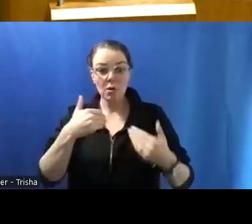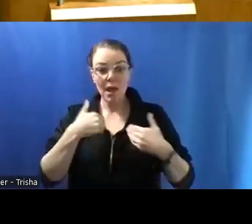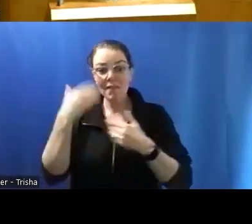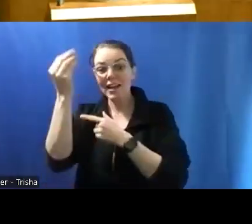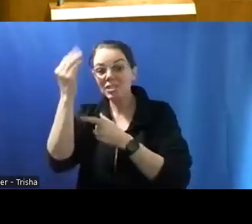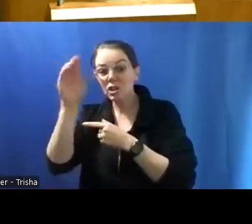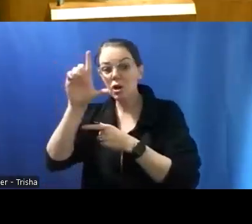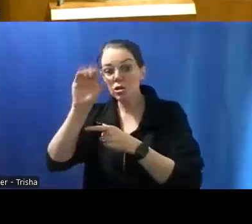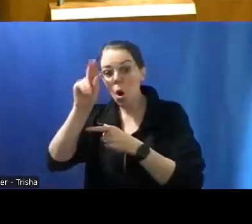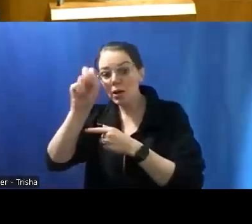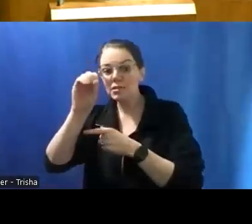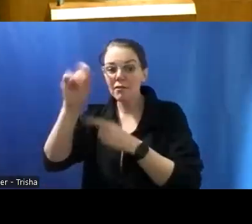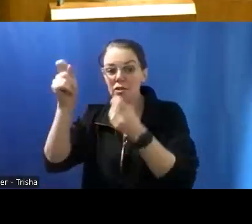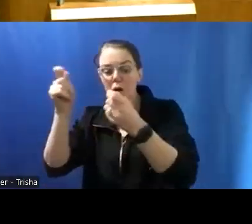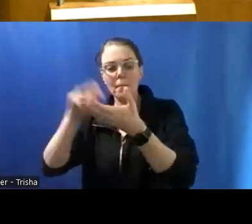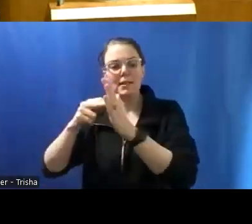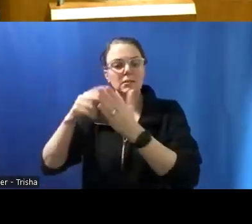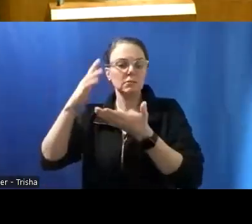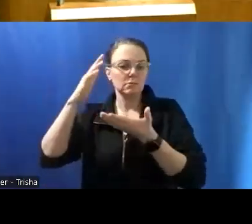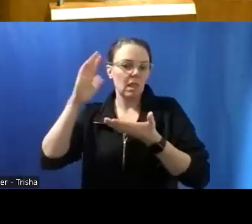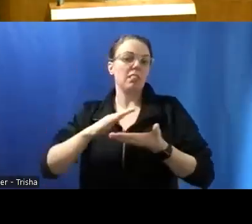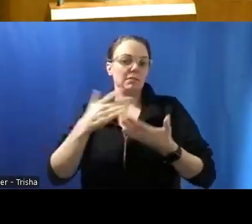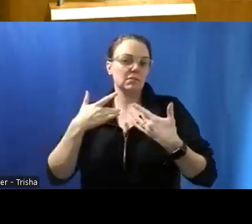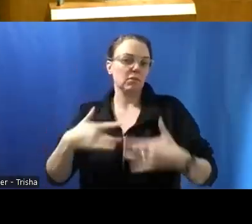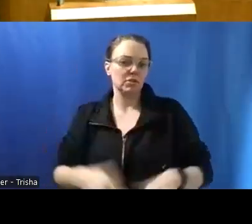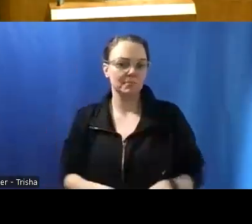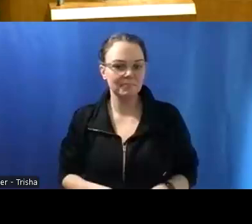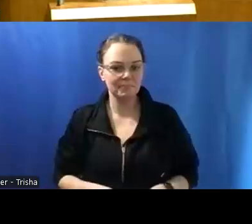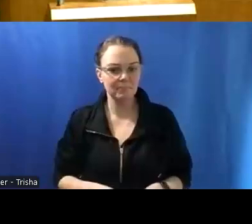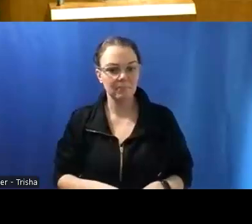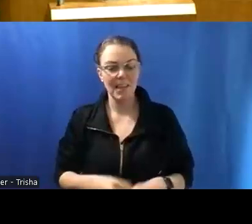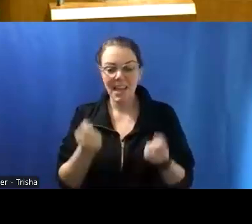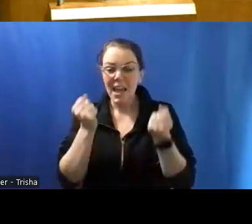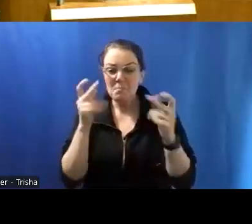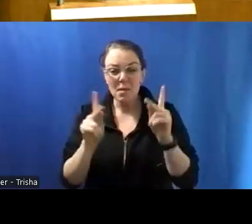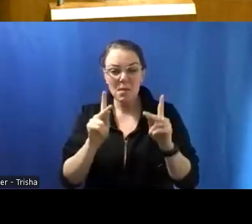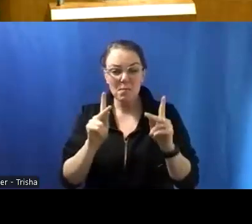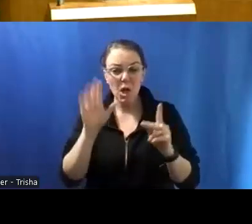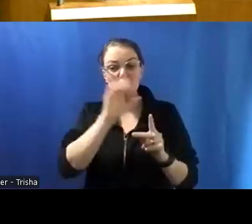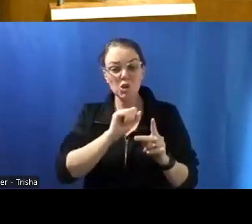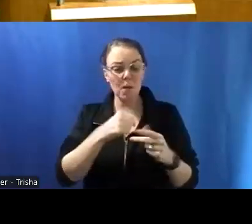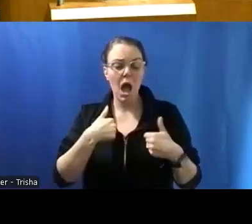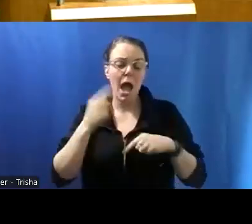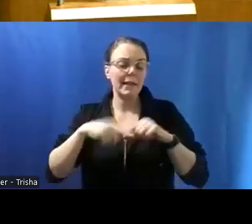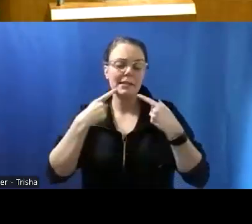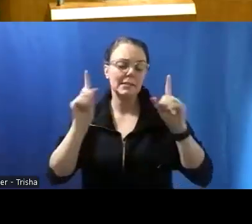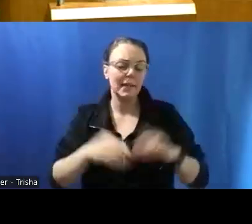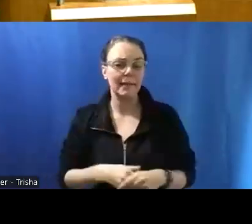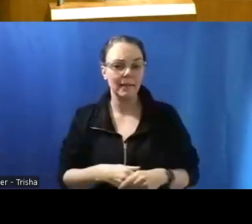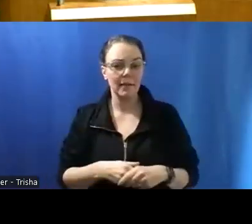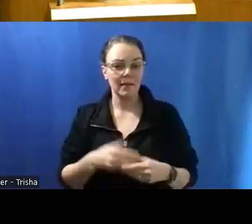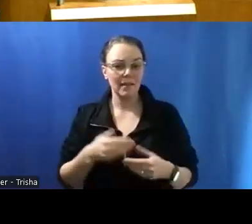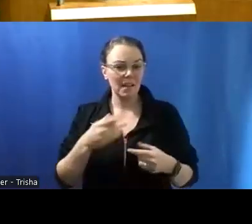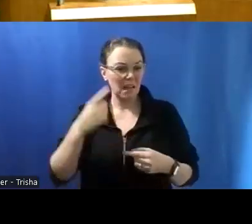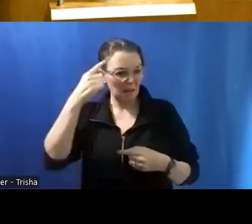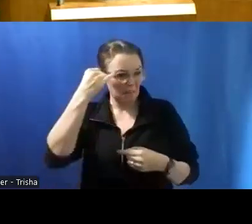less likely to be depressed. And of course, many people assume they're not going to succeed, whether it's walking around with a white cane